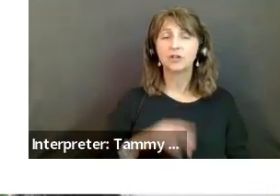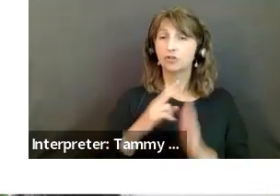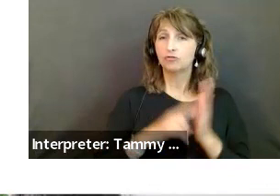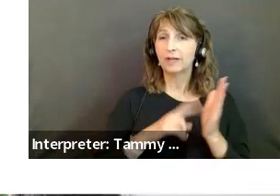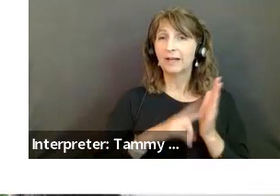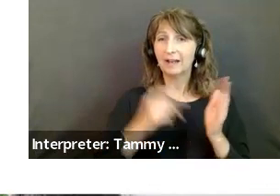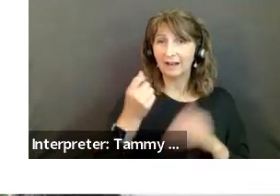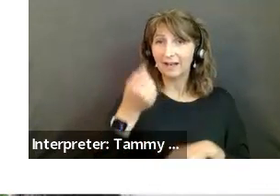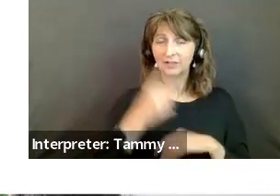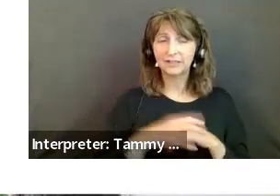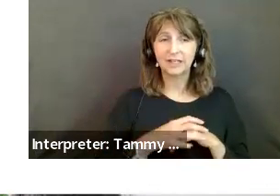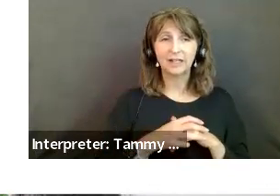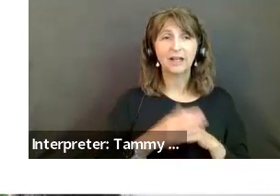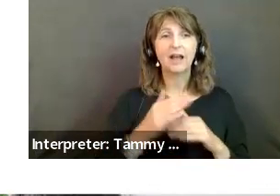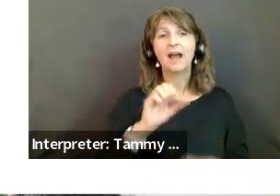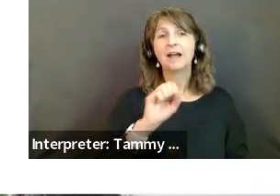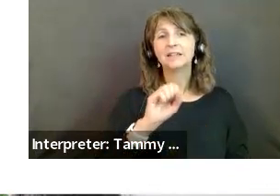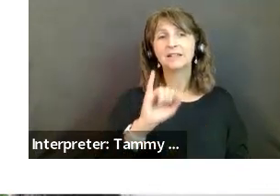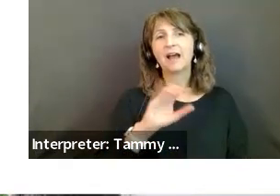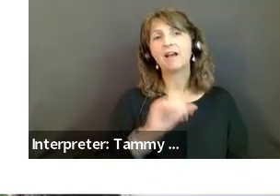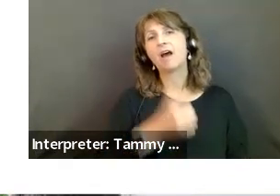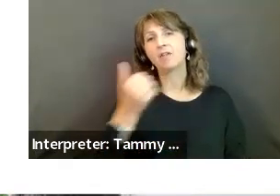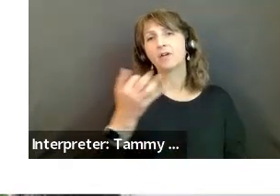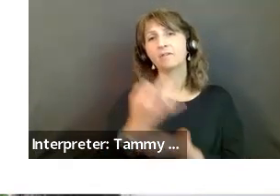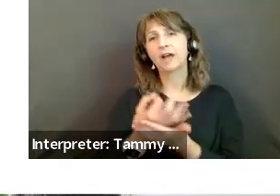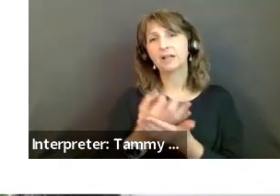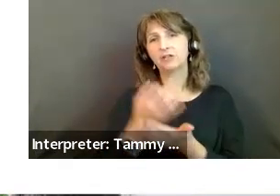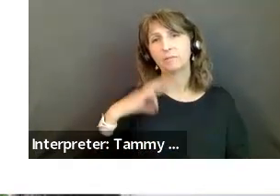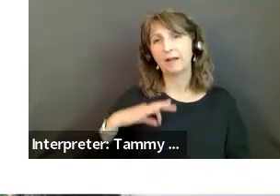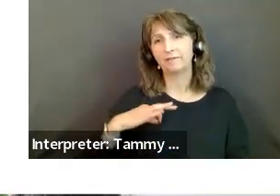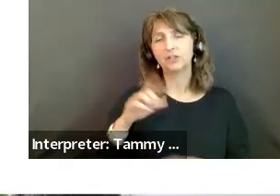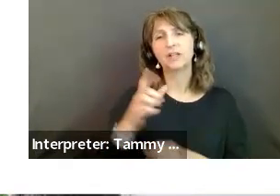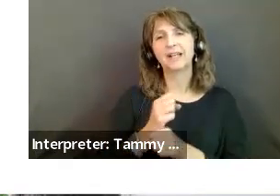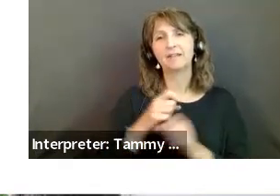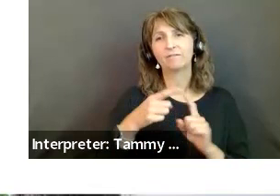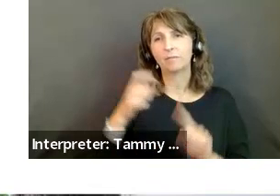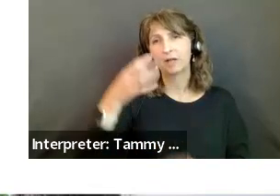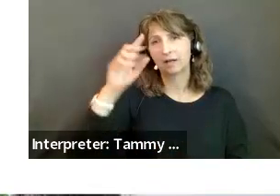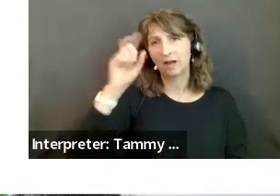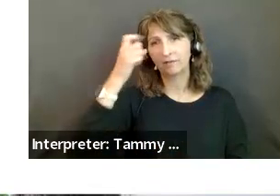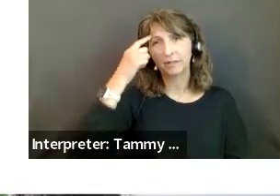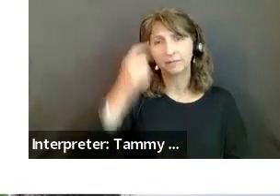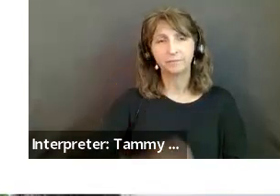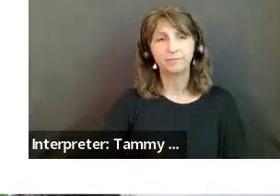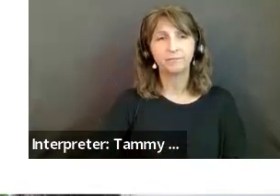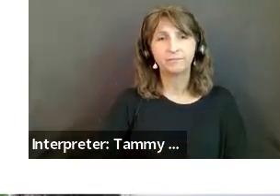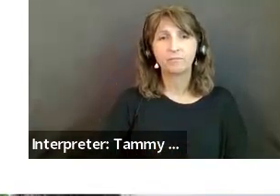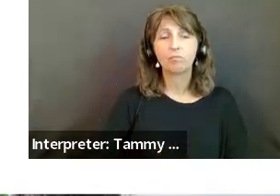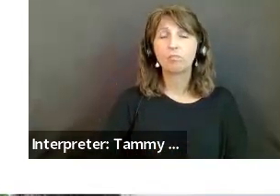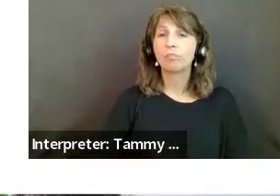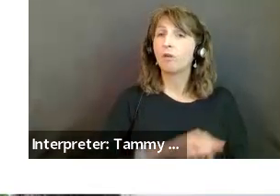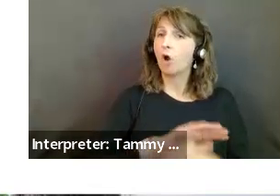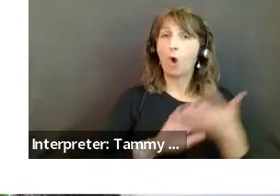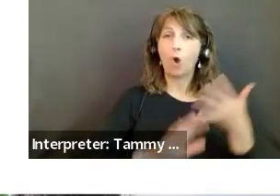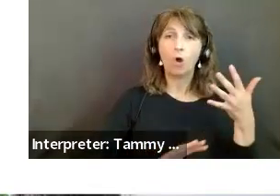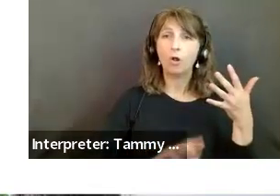and literacy, and then SSI and other financial benefits that you can get from the government. And each of these hubs, as you'll